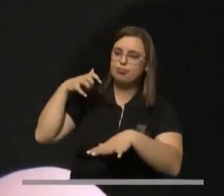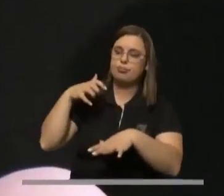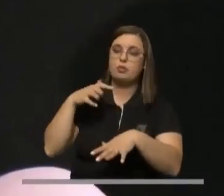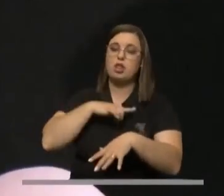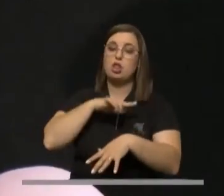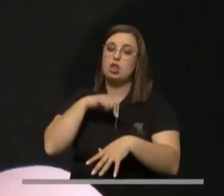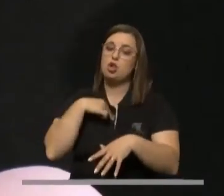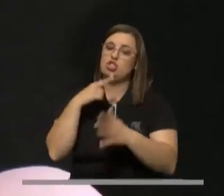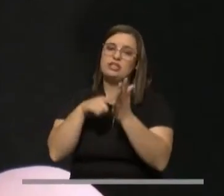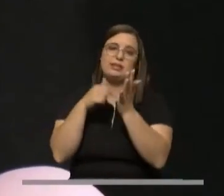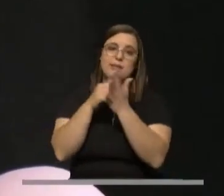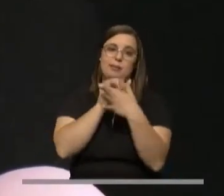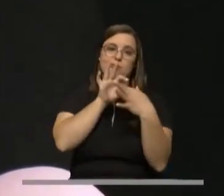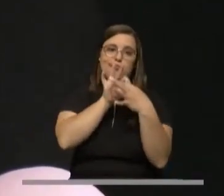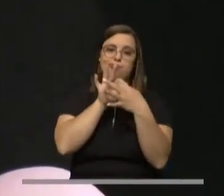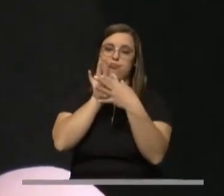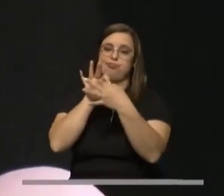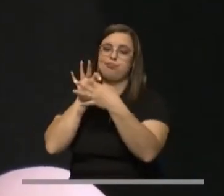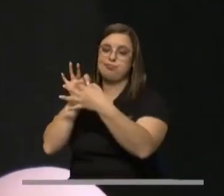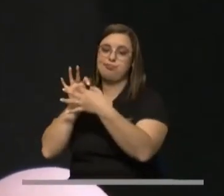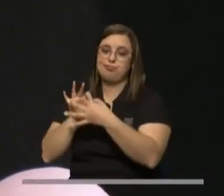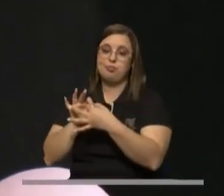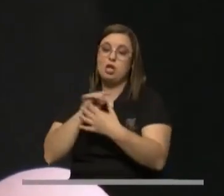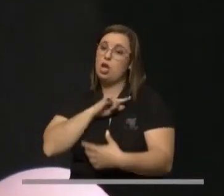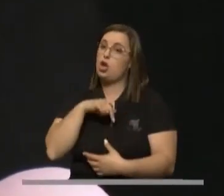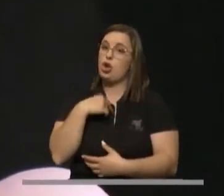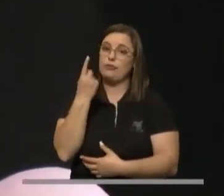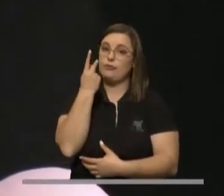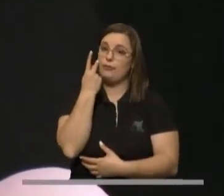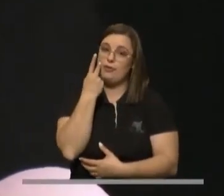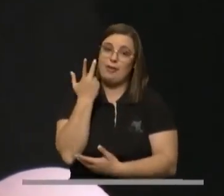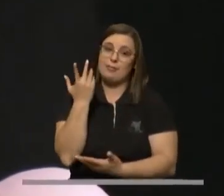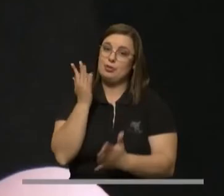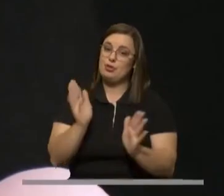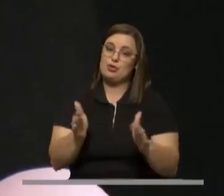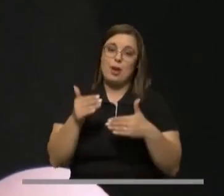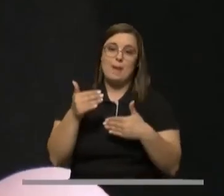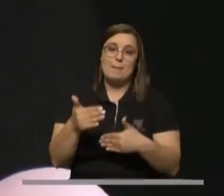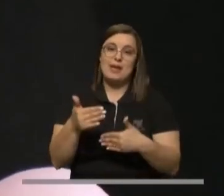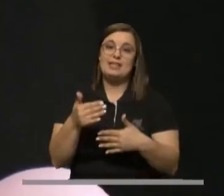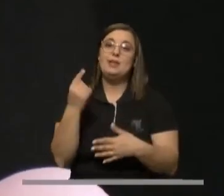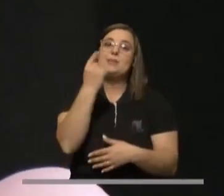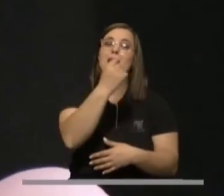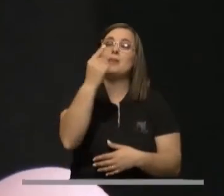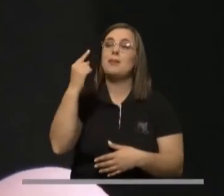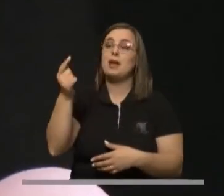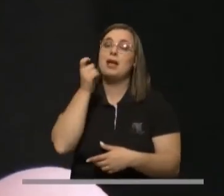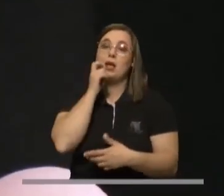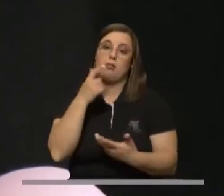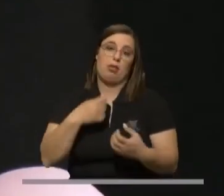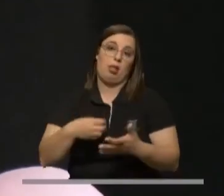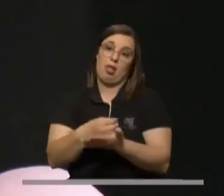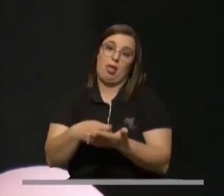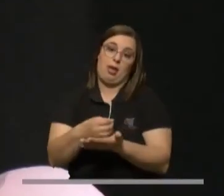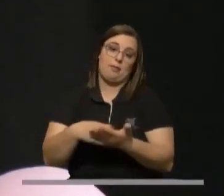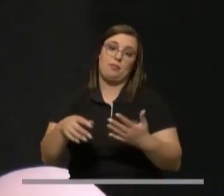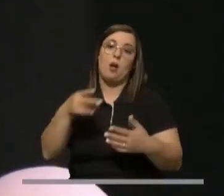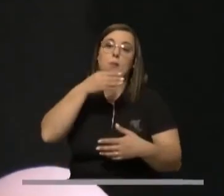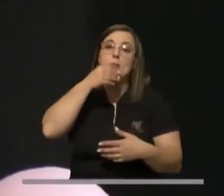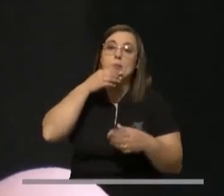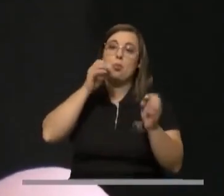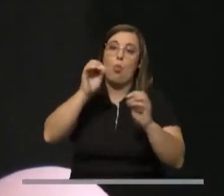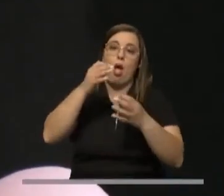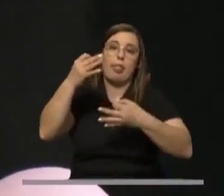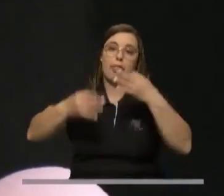meetings, conferences were permanently linked. And so we live in a space where